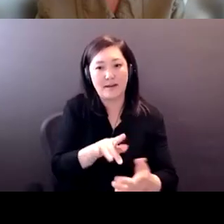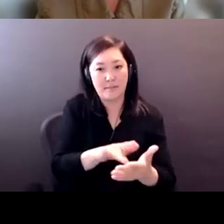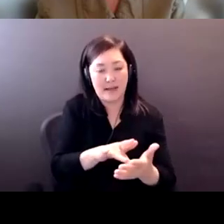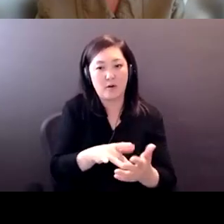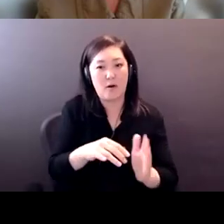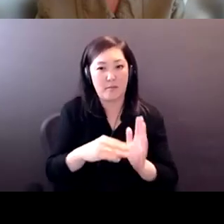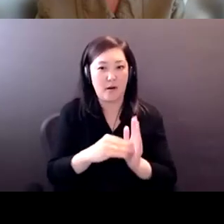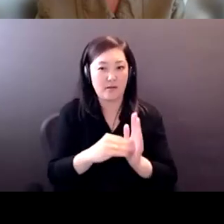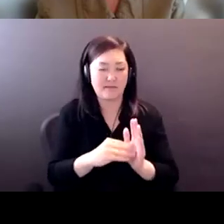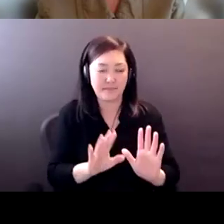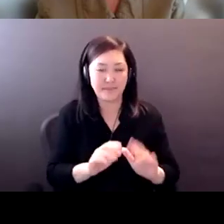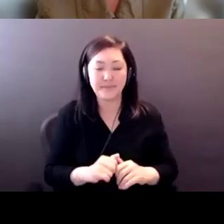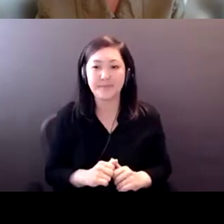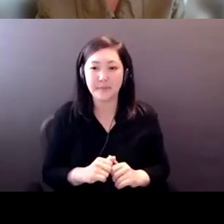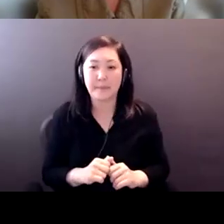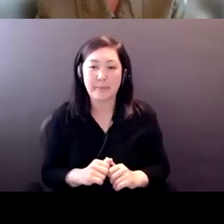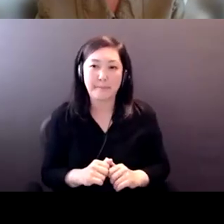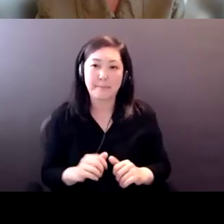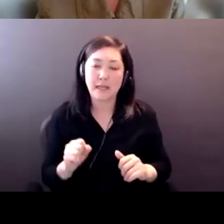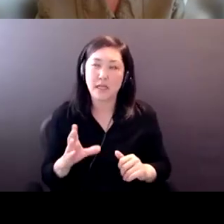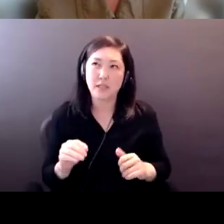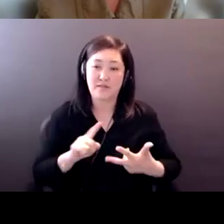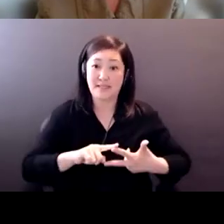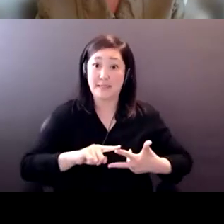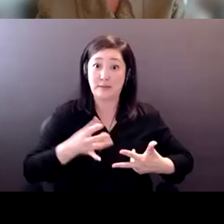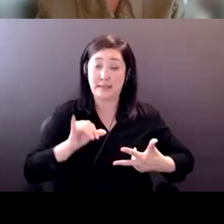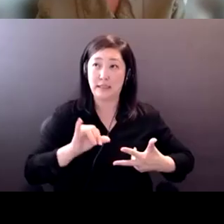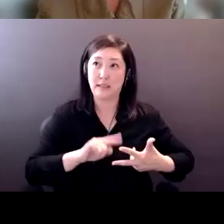basically, what to say?